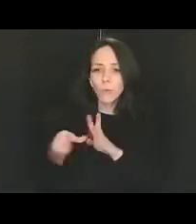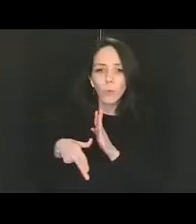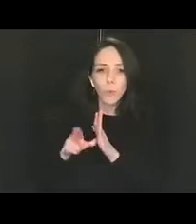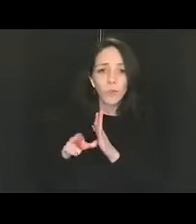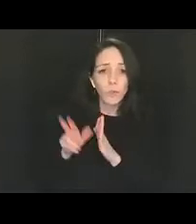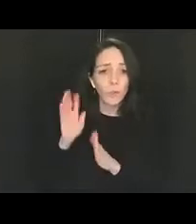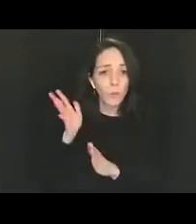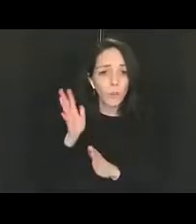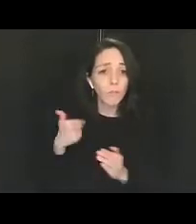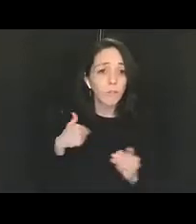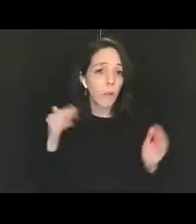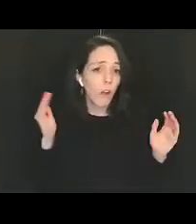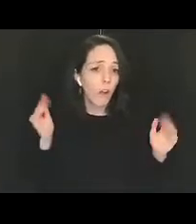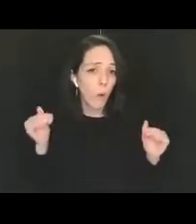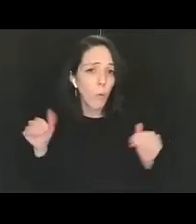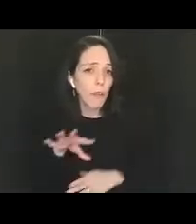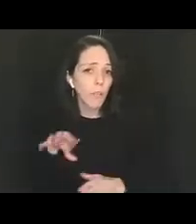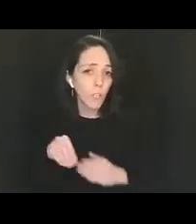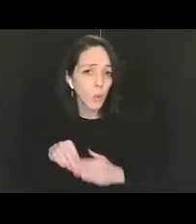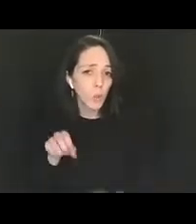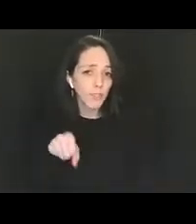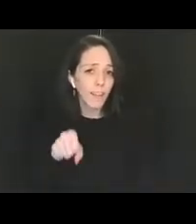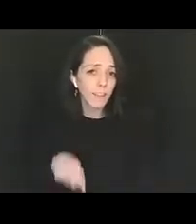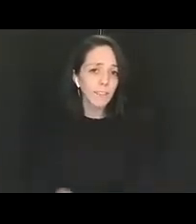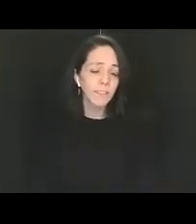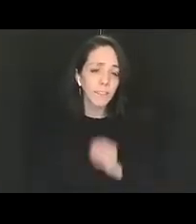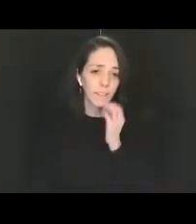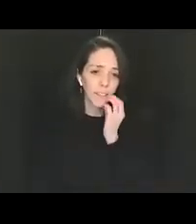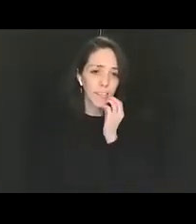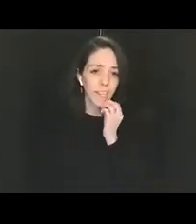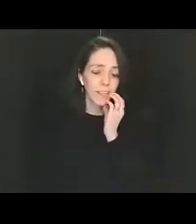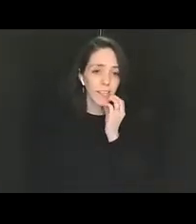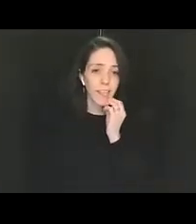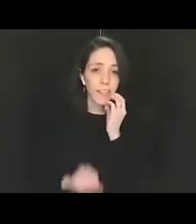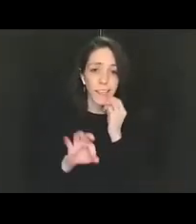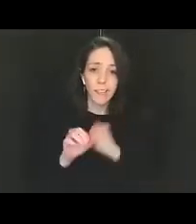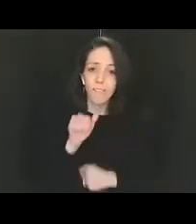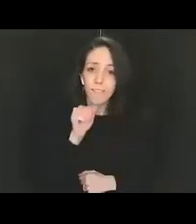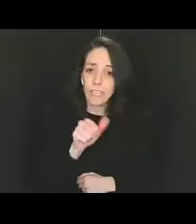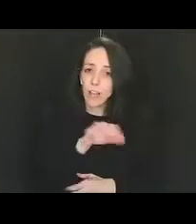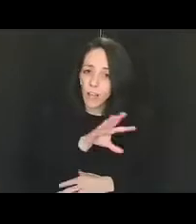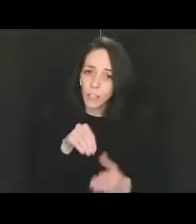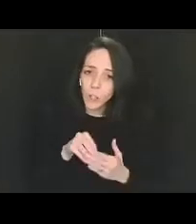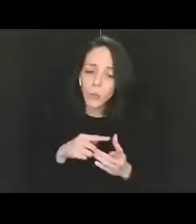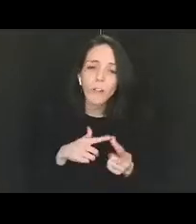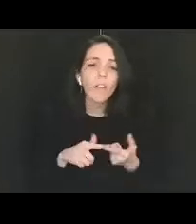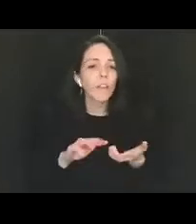hope that's included. And if not, that's an opportunity where the community to advocate and